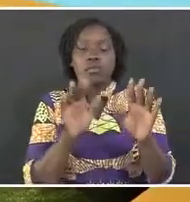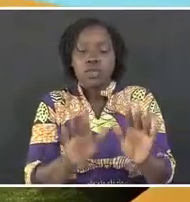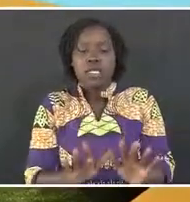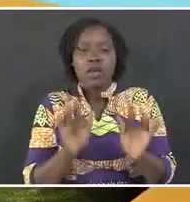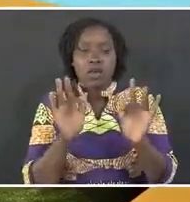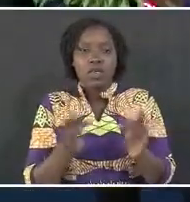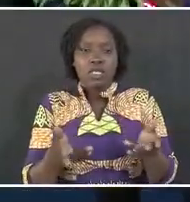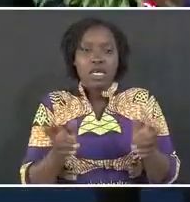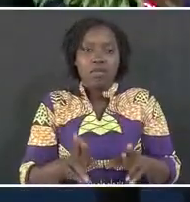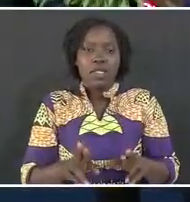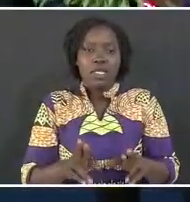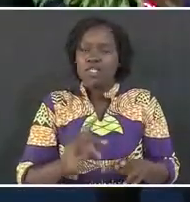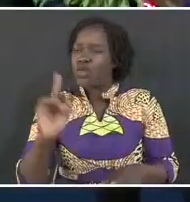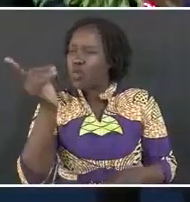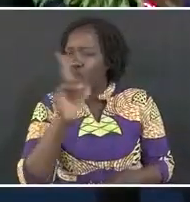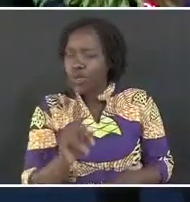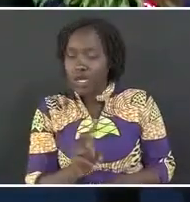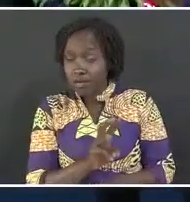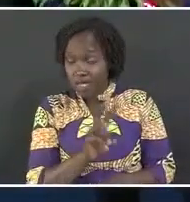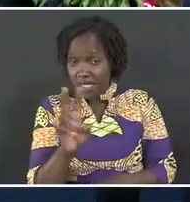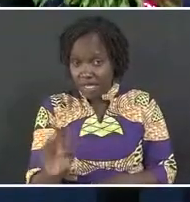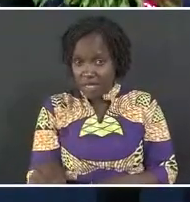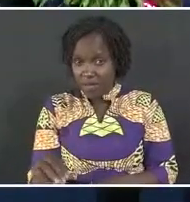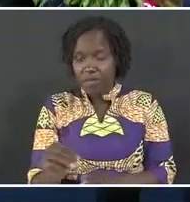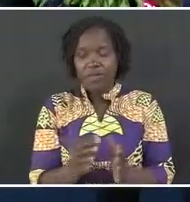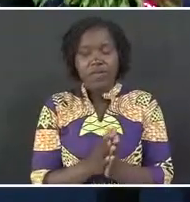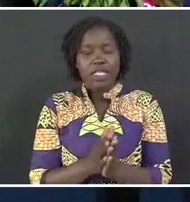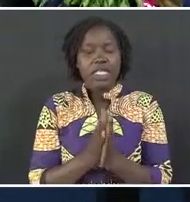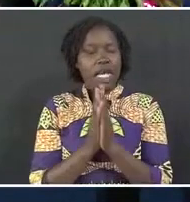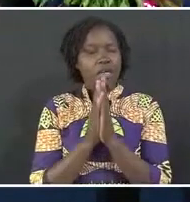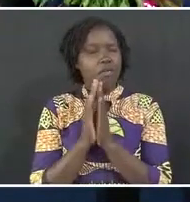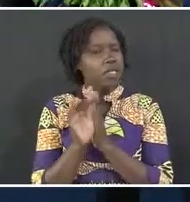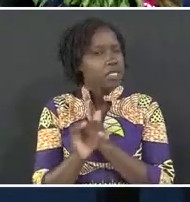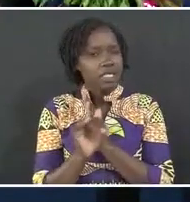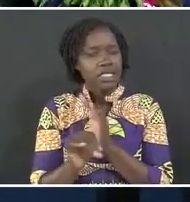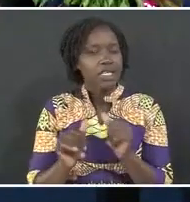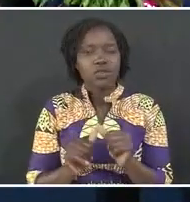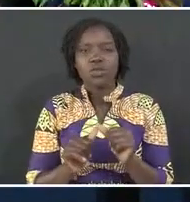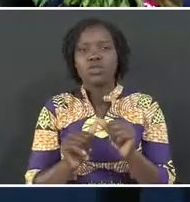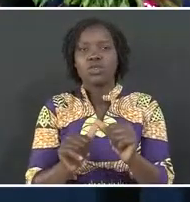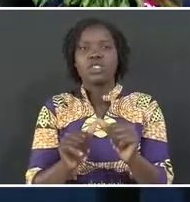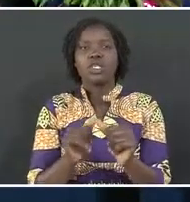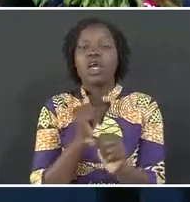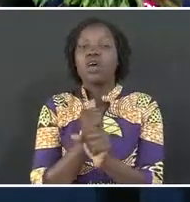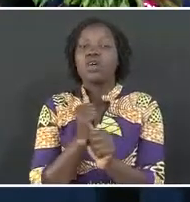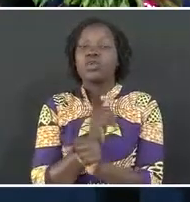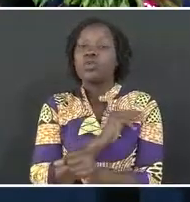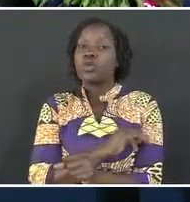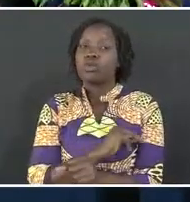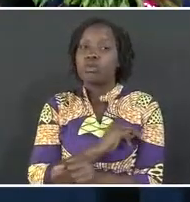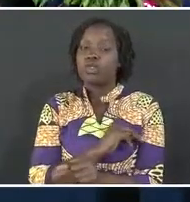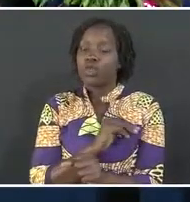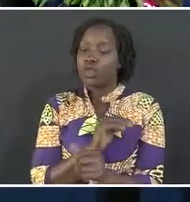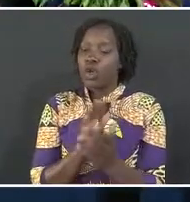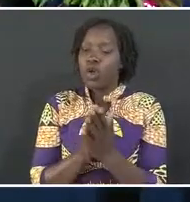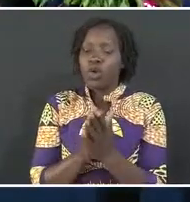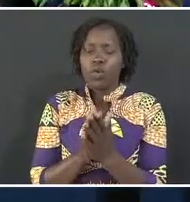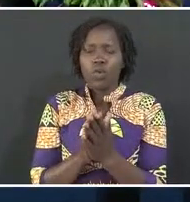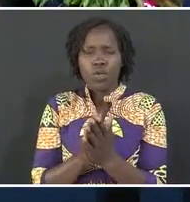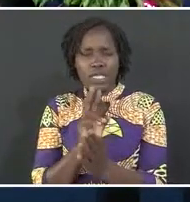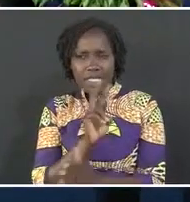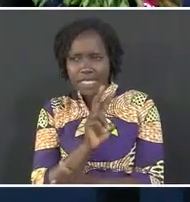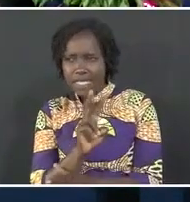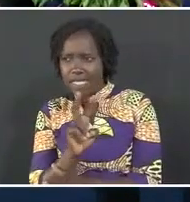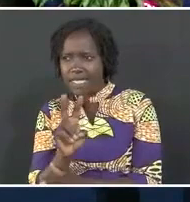place, you won't see them. And I pray that as we continue doing missions, we keep